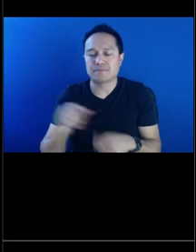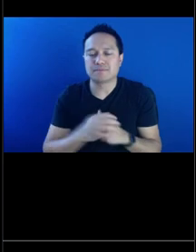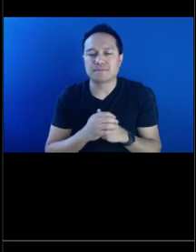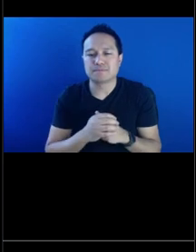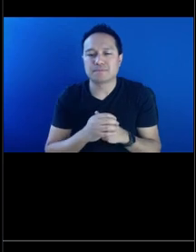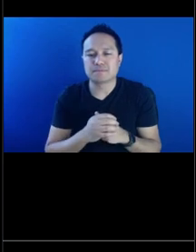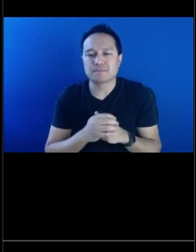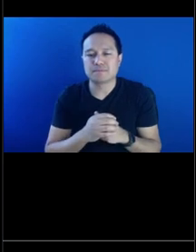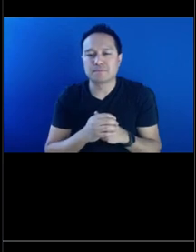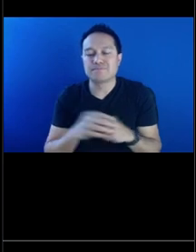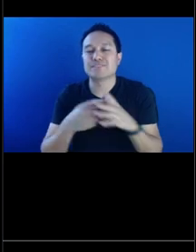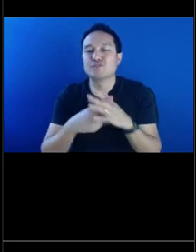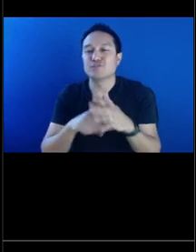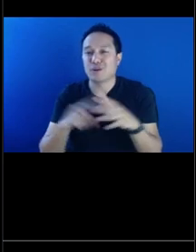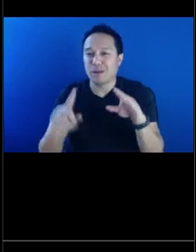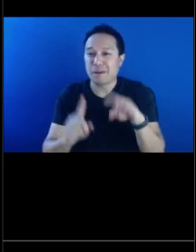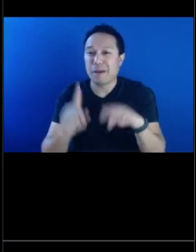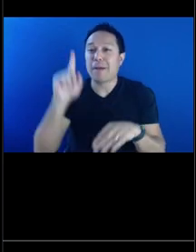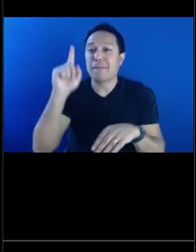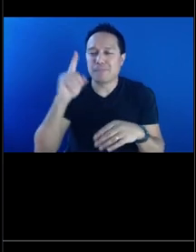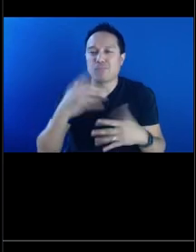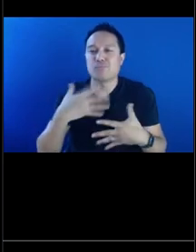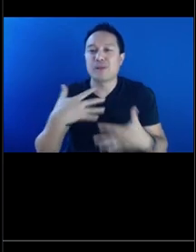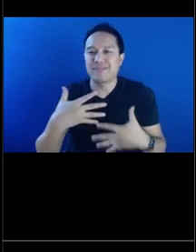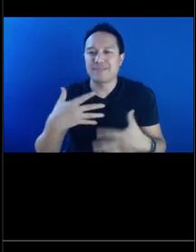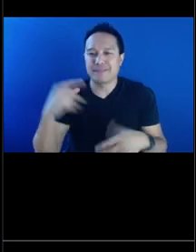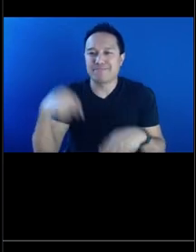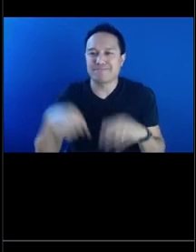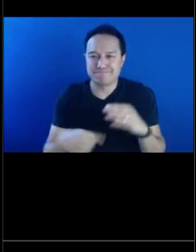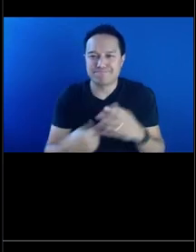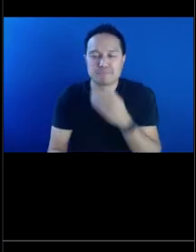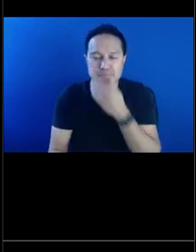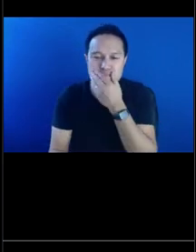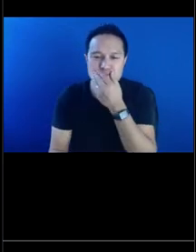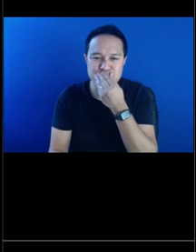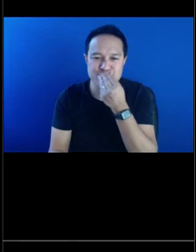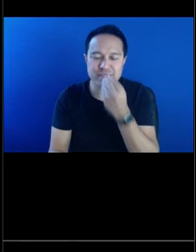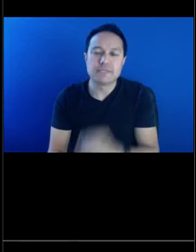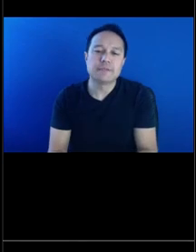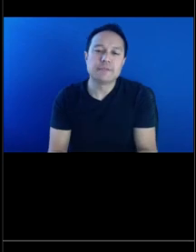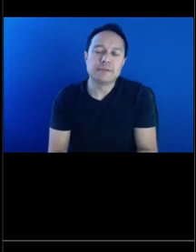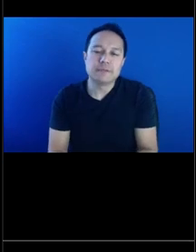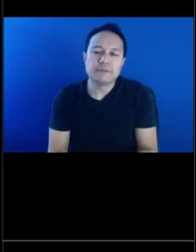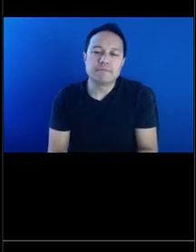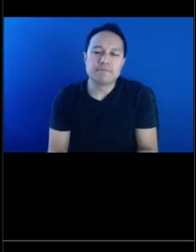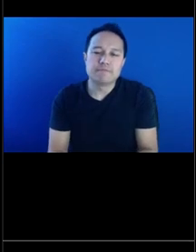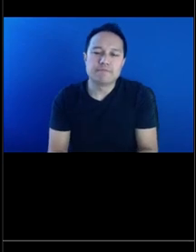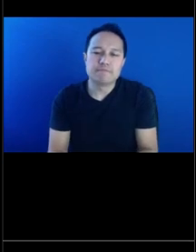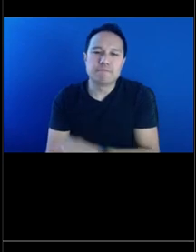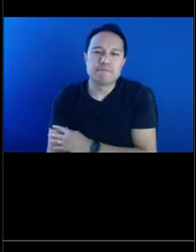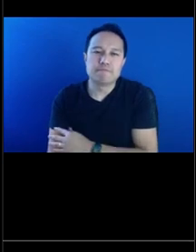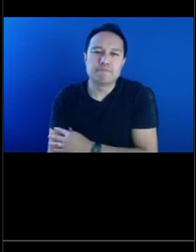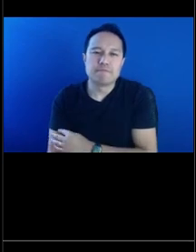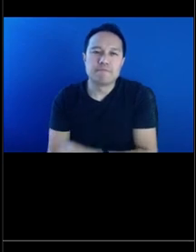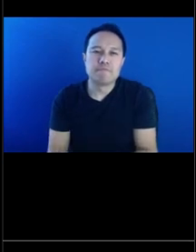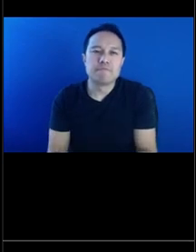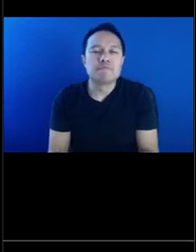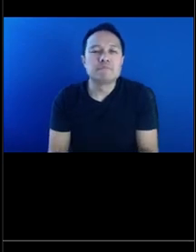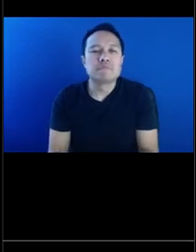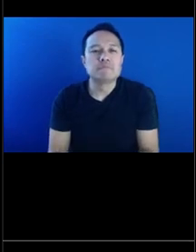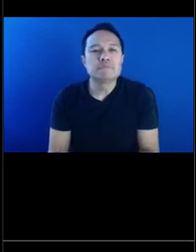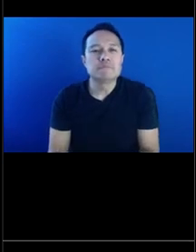and then he's gonna take a breath, and then take a breath, relax a little bit, and then just go right back down for another dive.